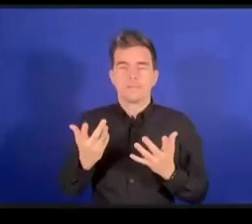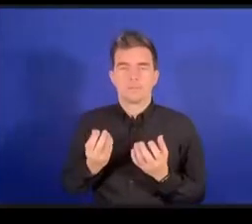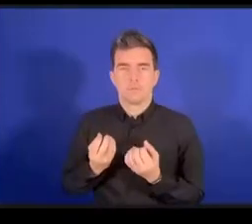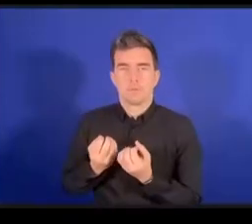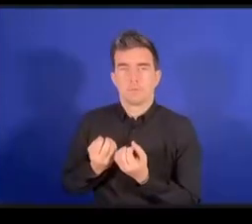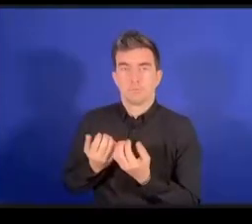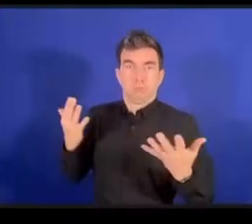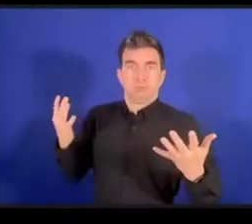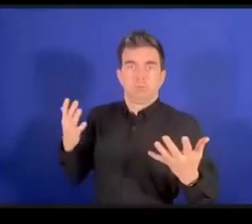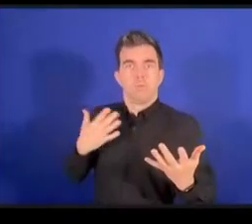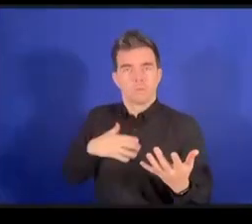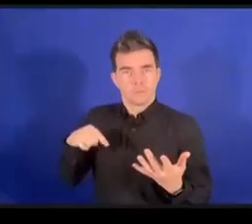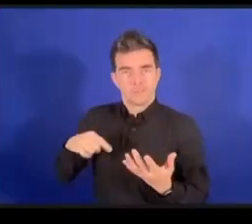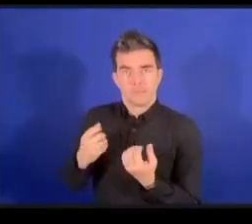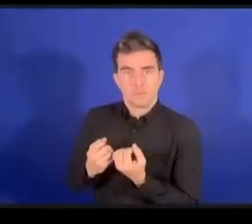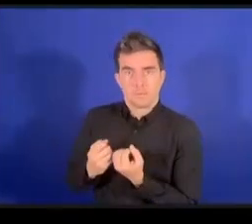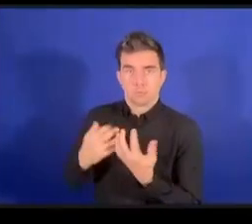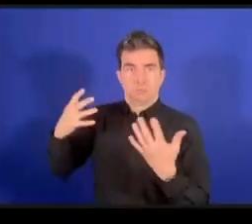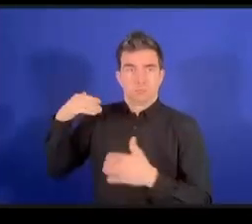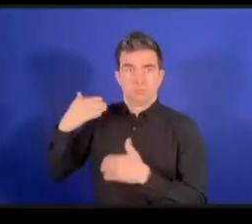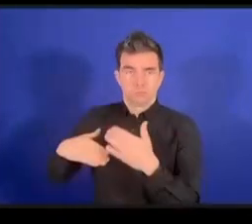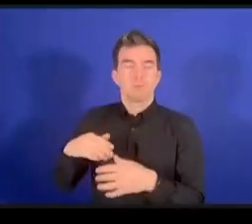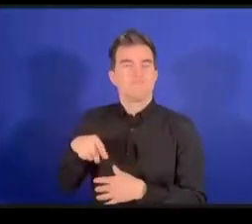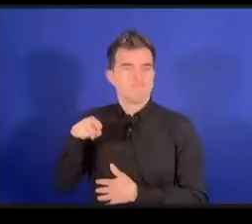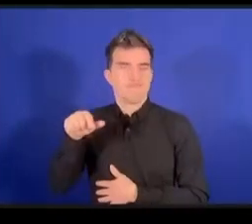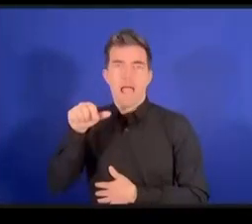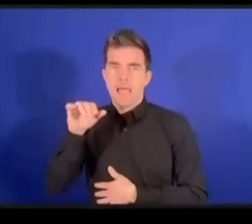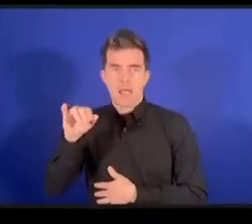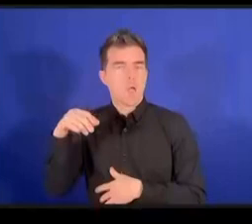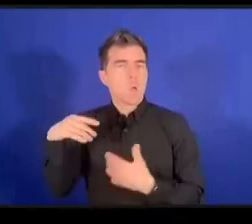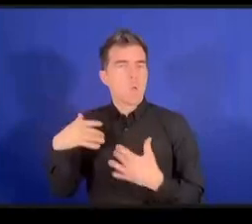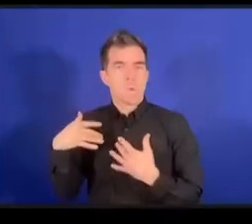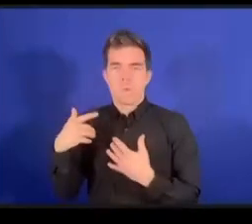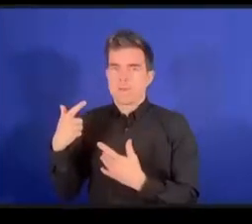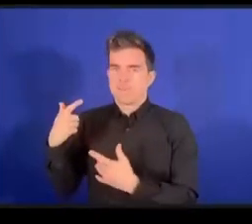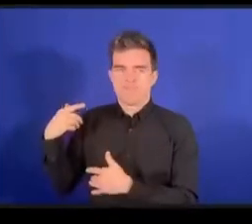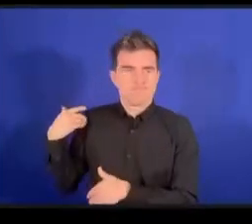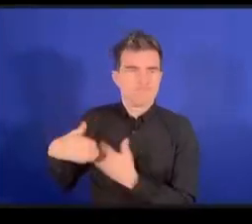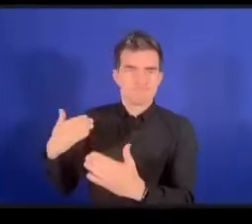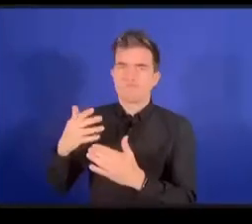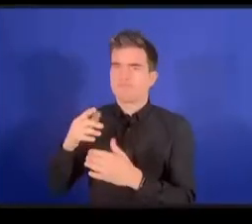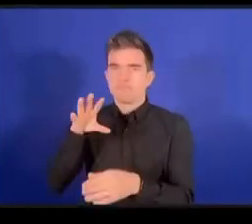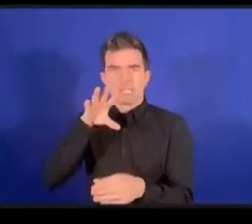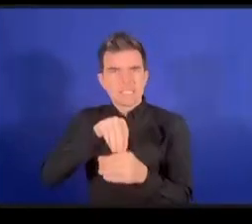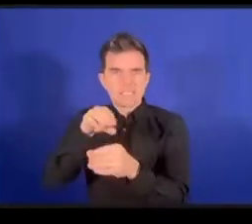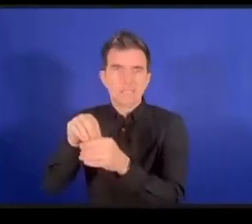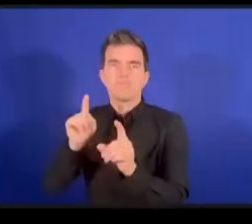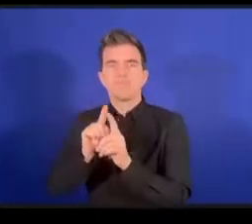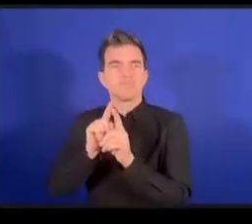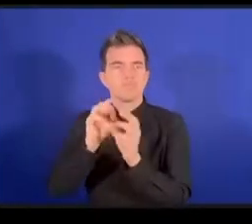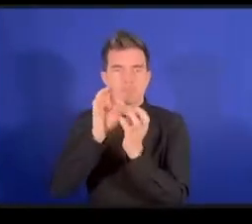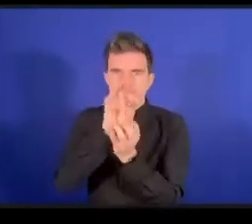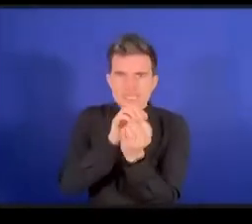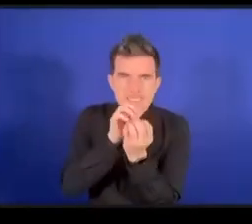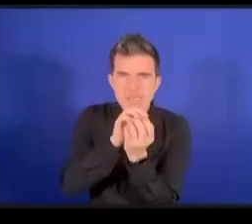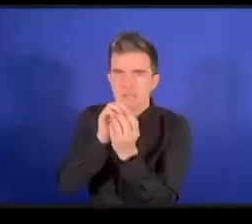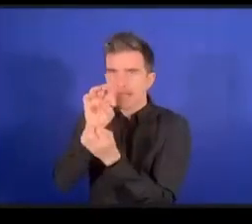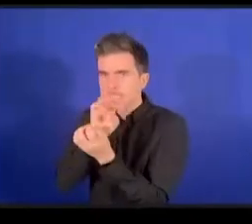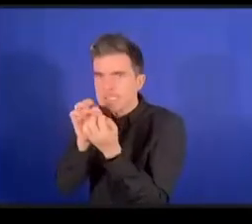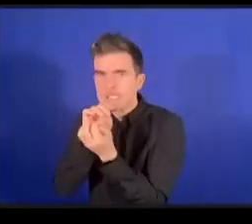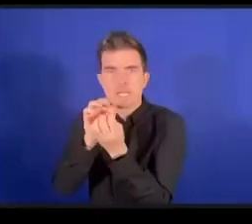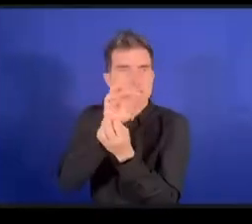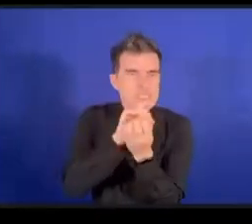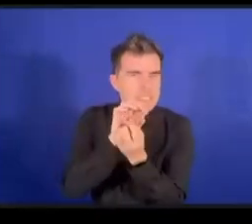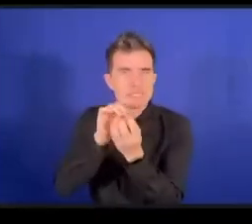used in many algorithms that make the internet better, as well as for some of them that make trouble on the